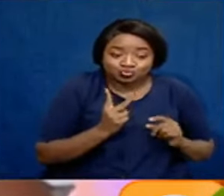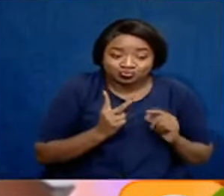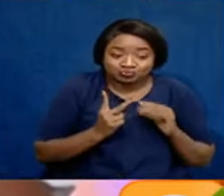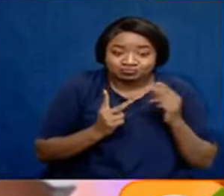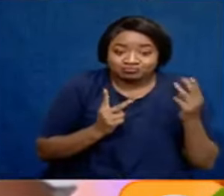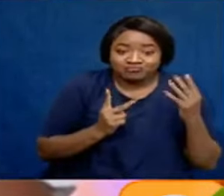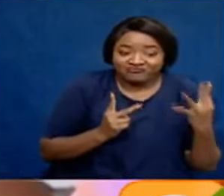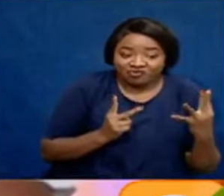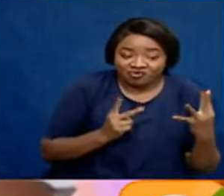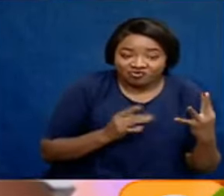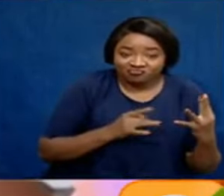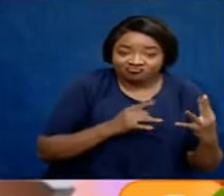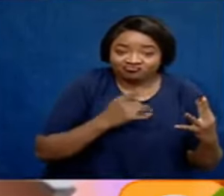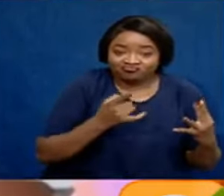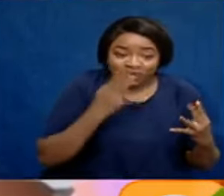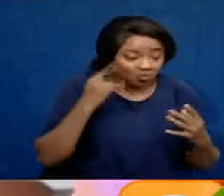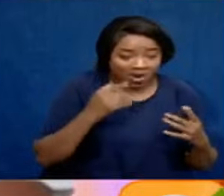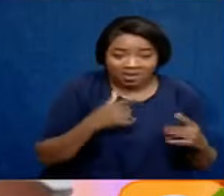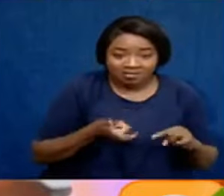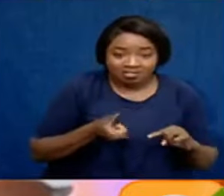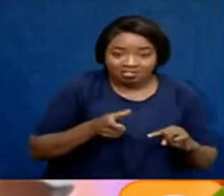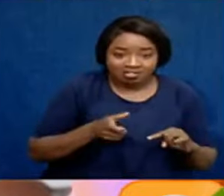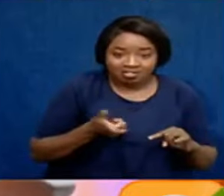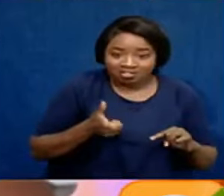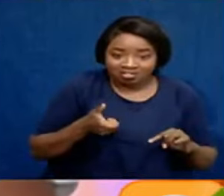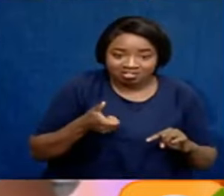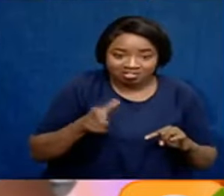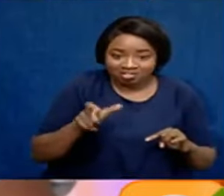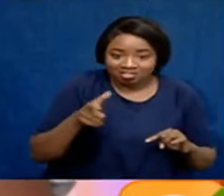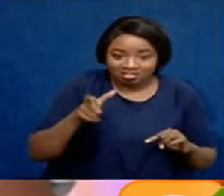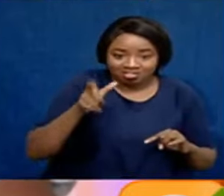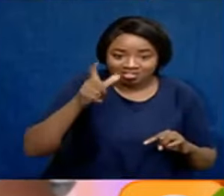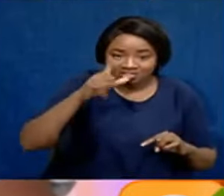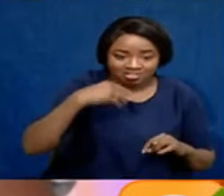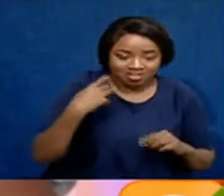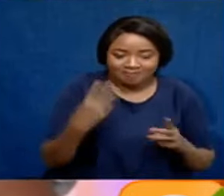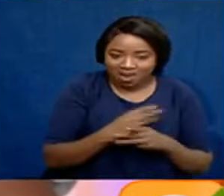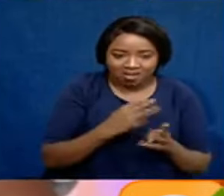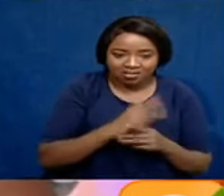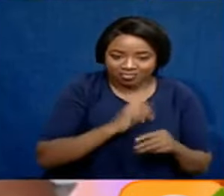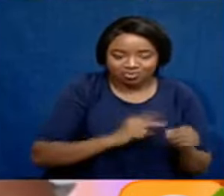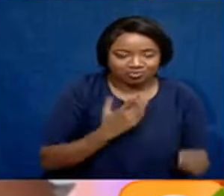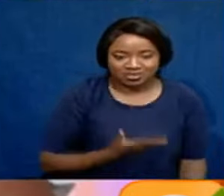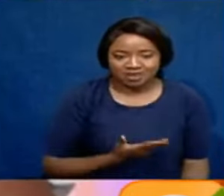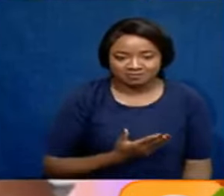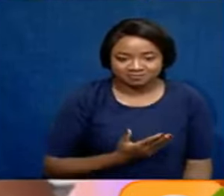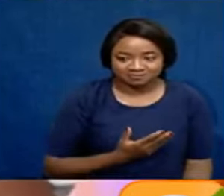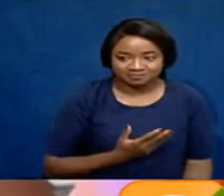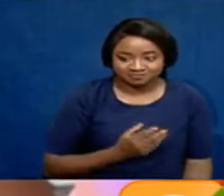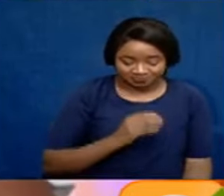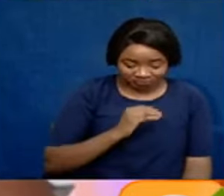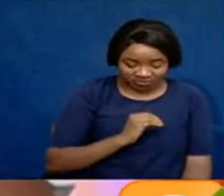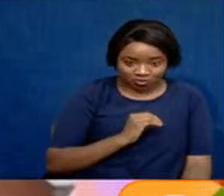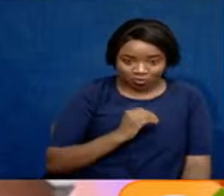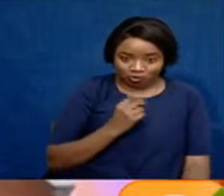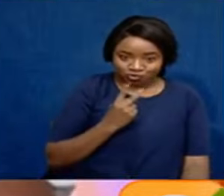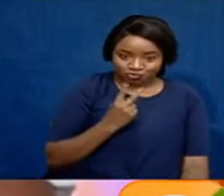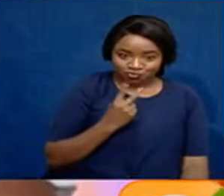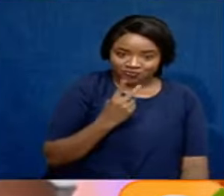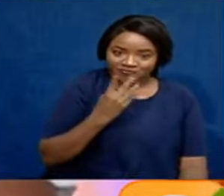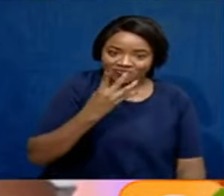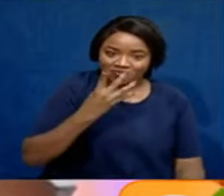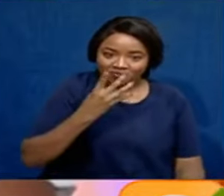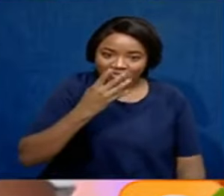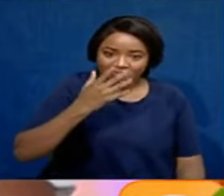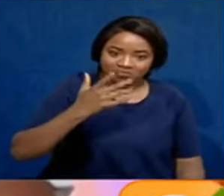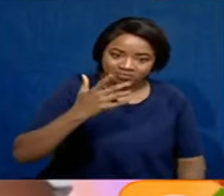four, because the increase is geometric, if I may use that terminology. And that gives us a very good opportunity, such that